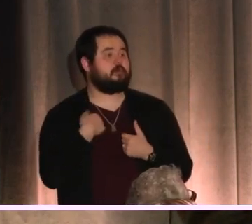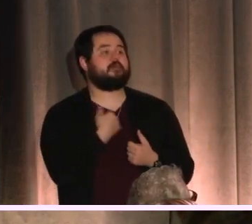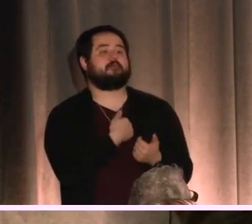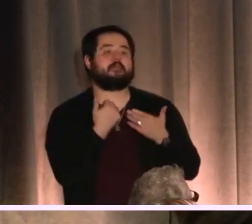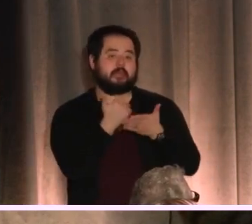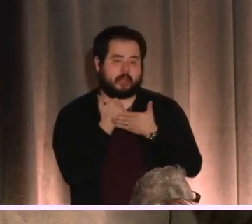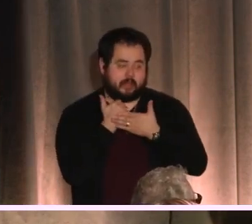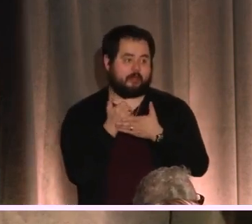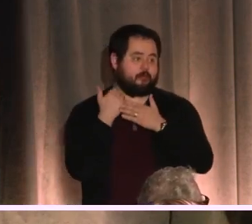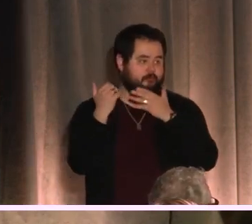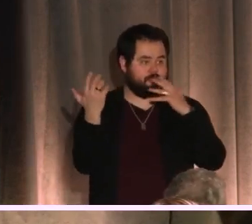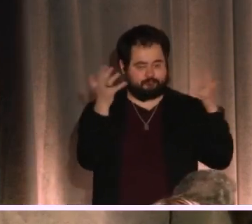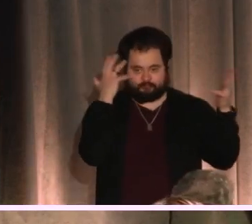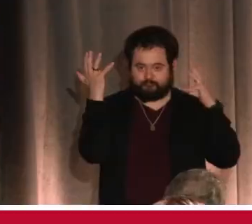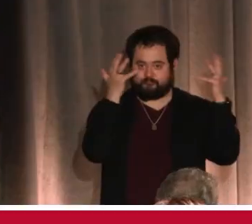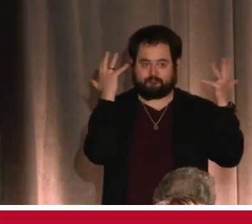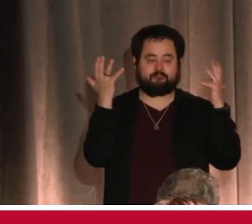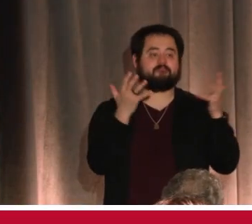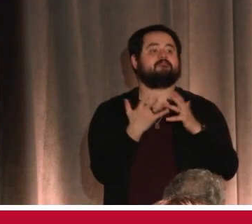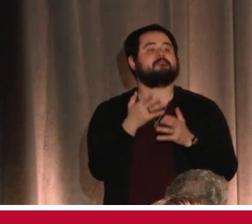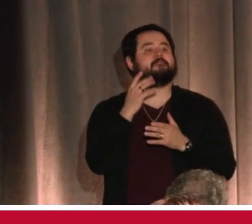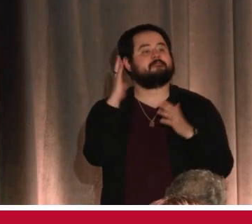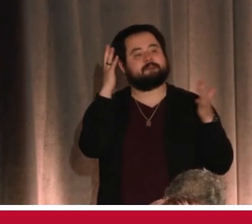year's Joe Ott Award recipients.